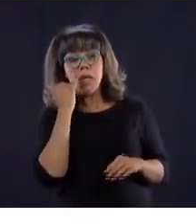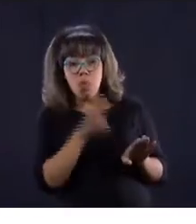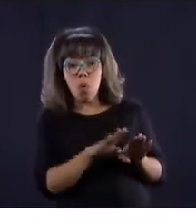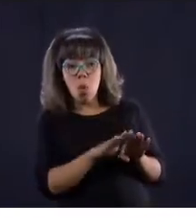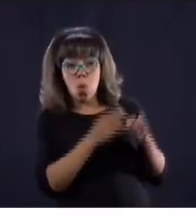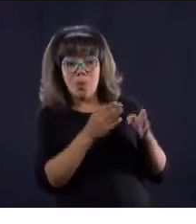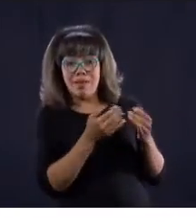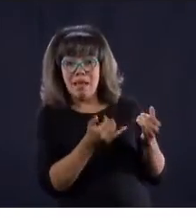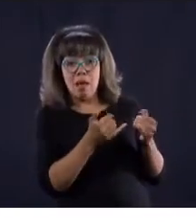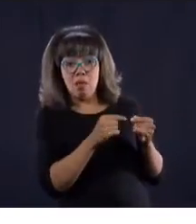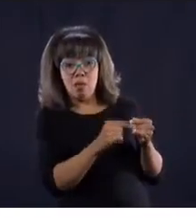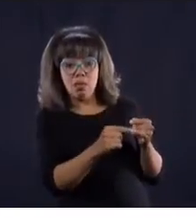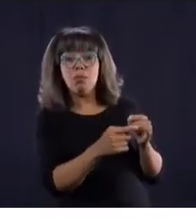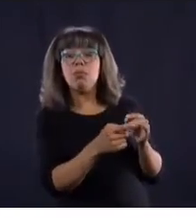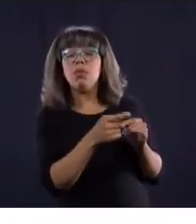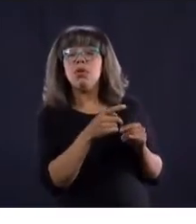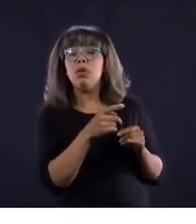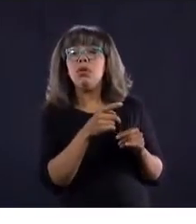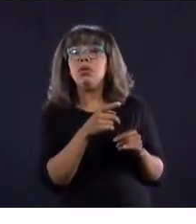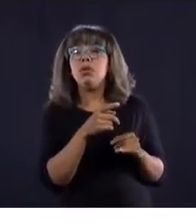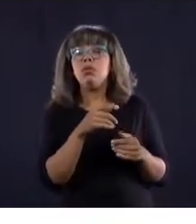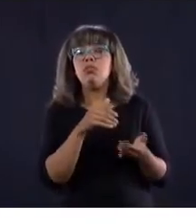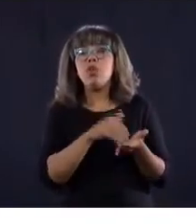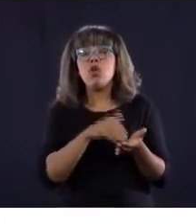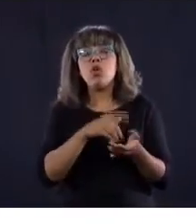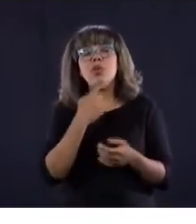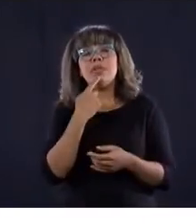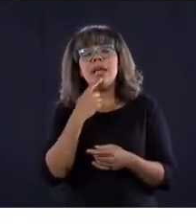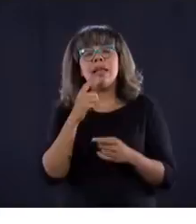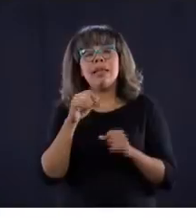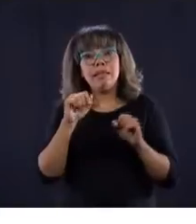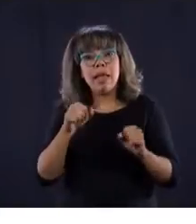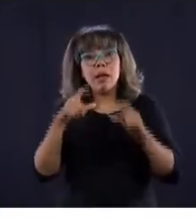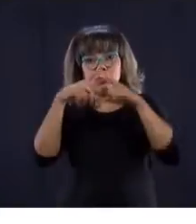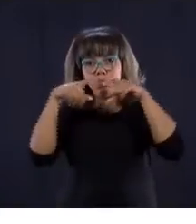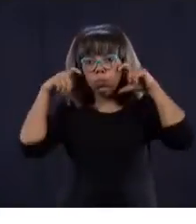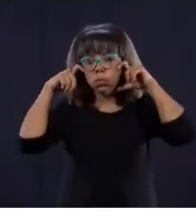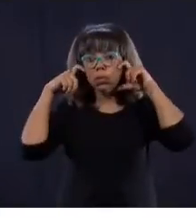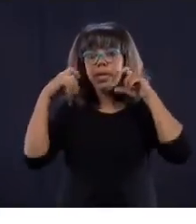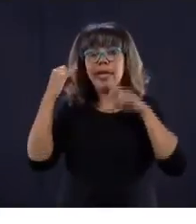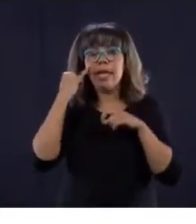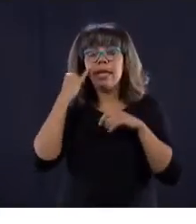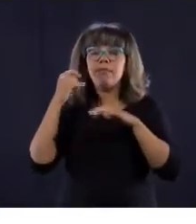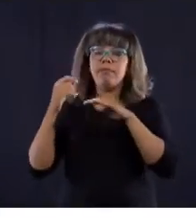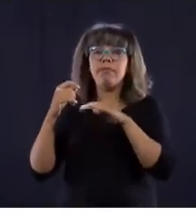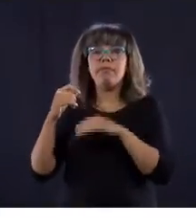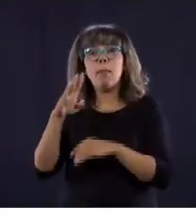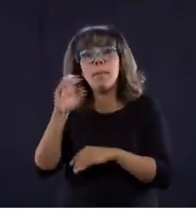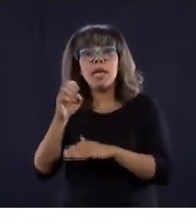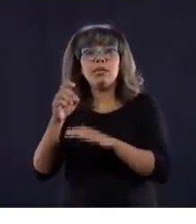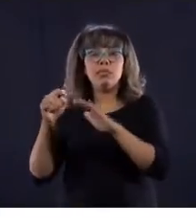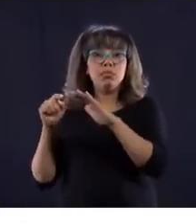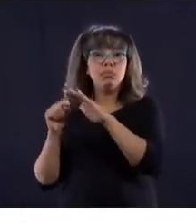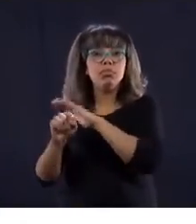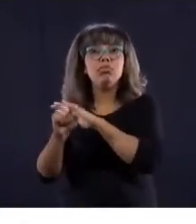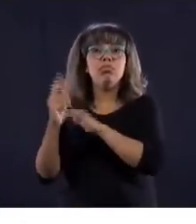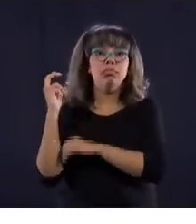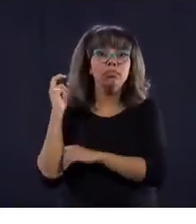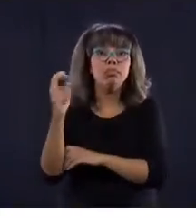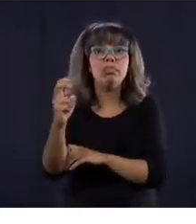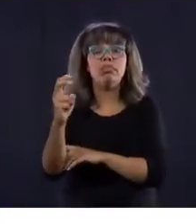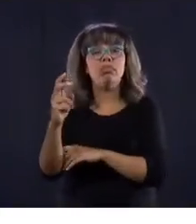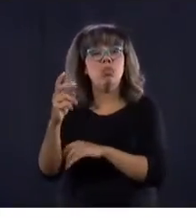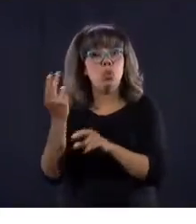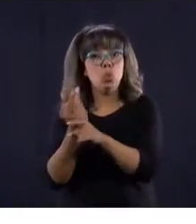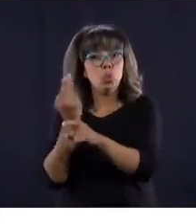of new production of masks everywhere, even here in Quebec. So we'll see. It's clear it becomes mandatory in certain